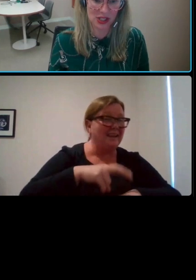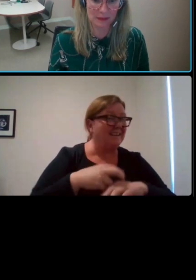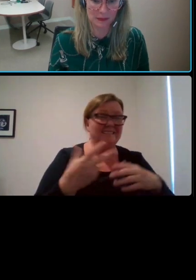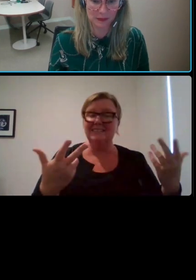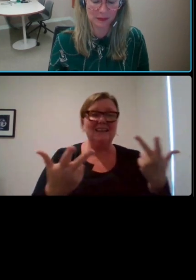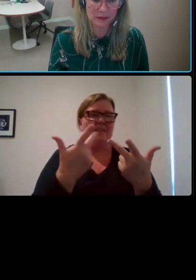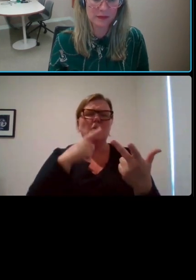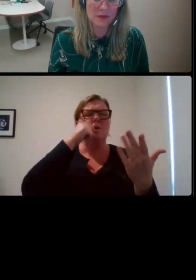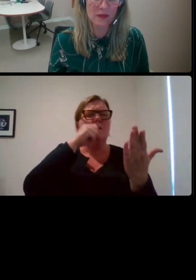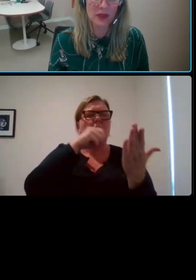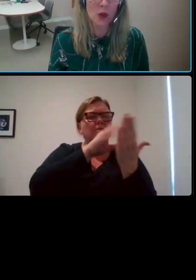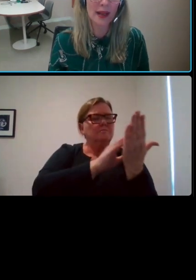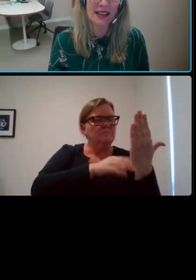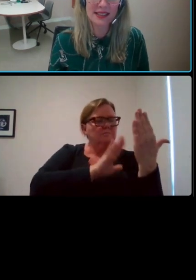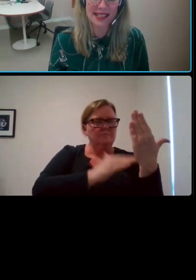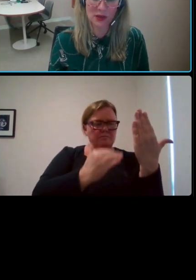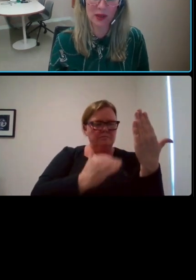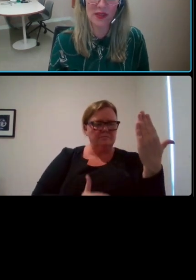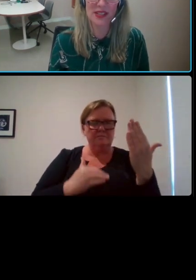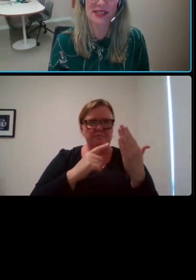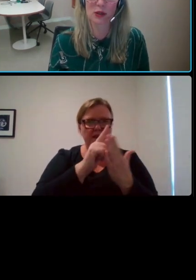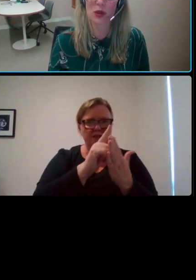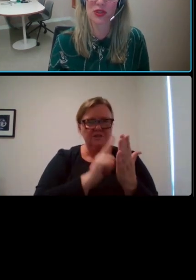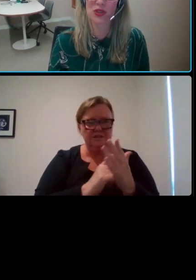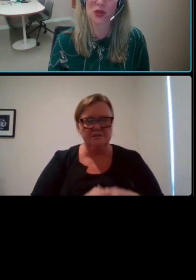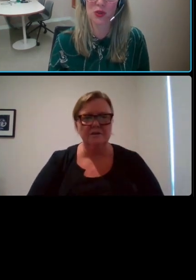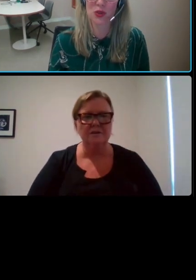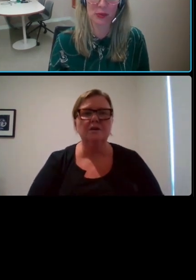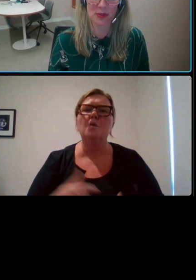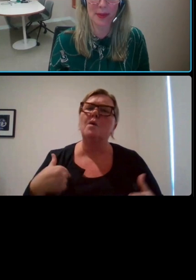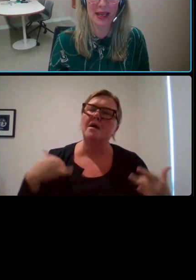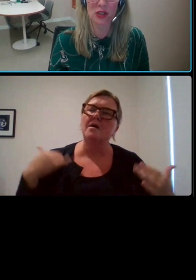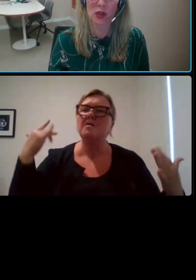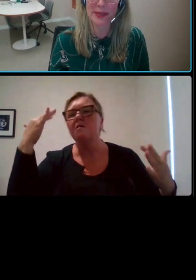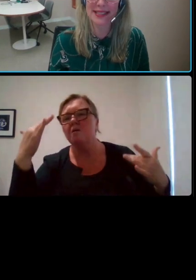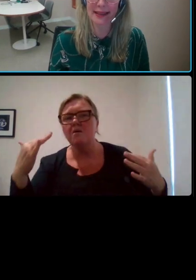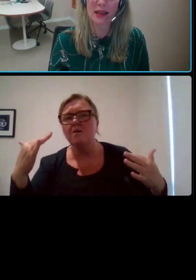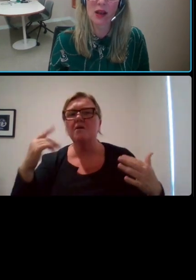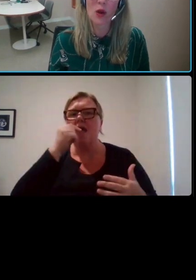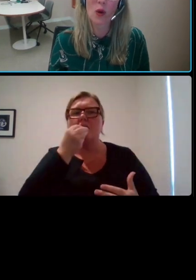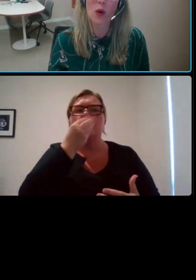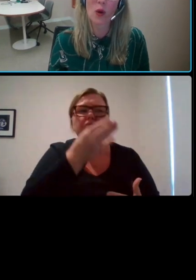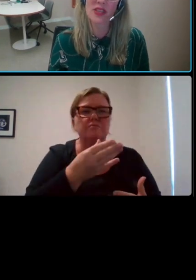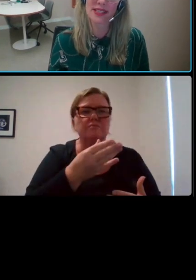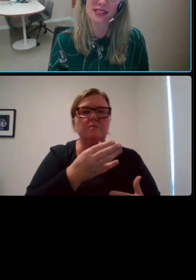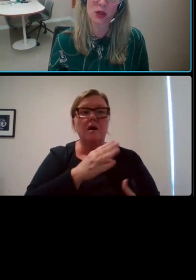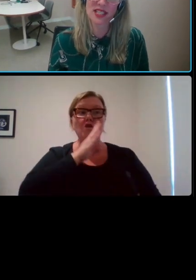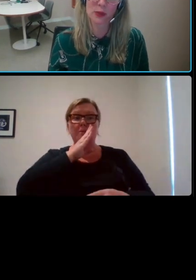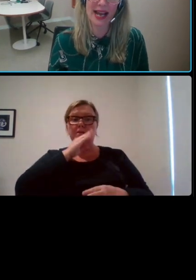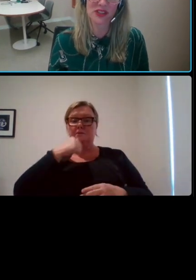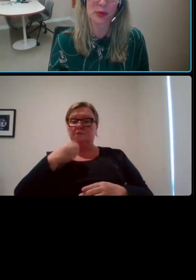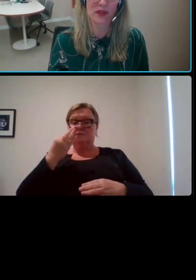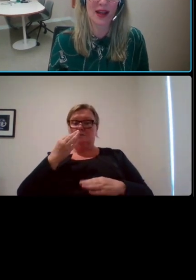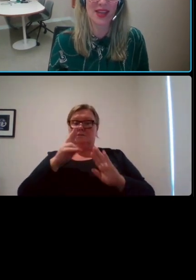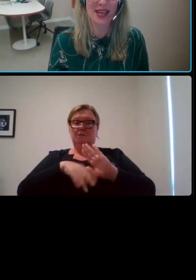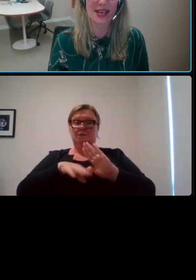the legislation. We are considering whether disclosures should be able to be made anonymously or whether the